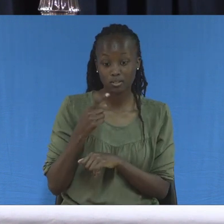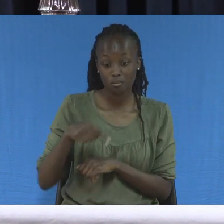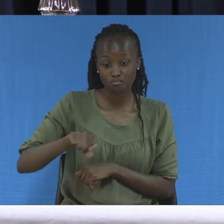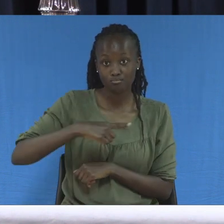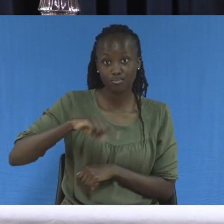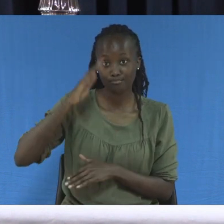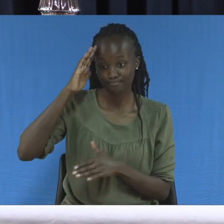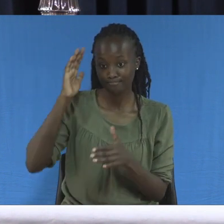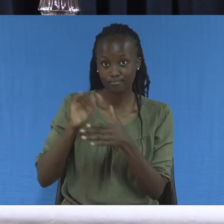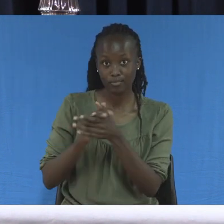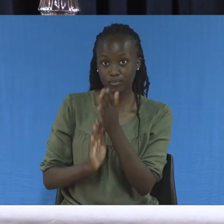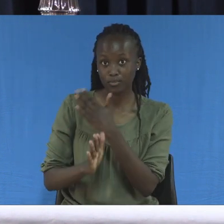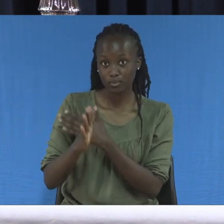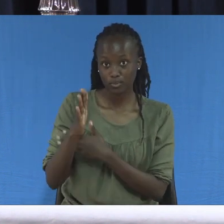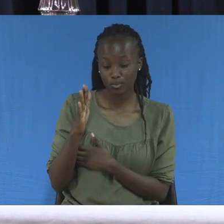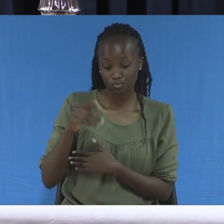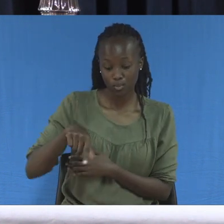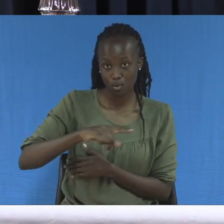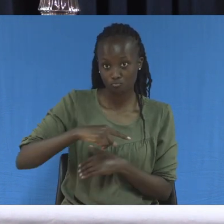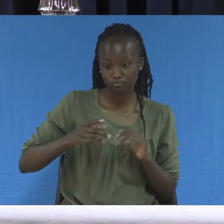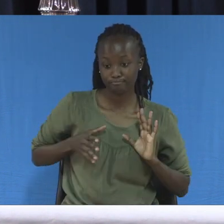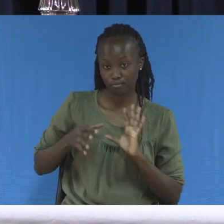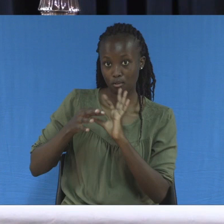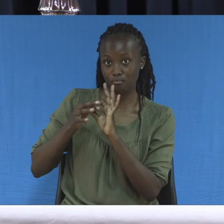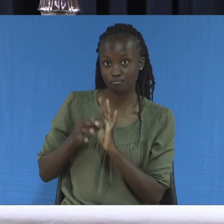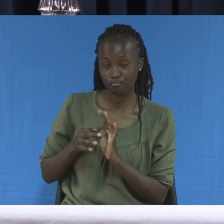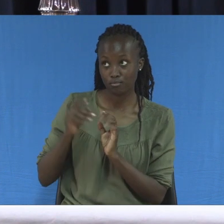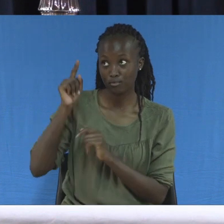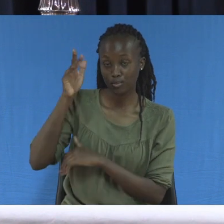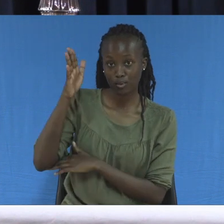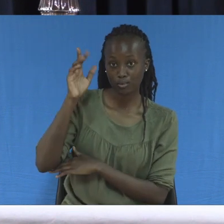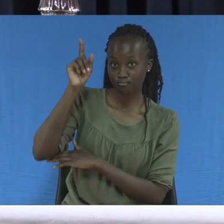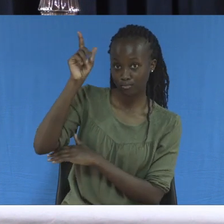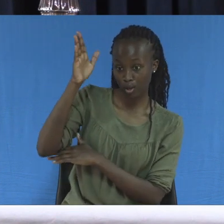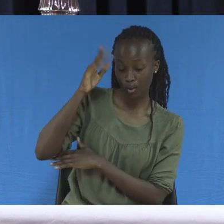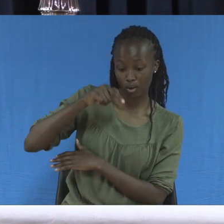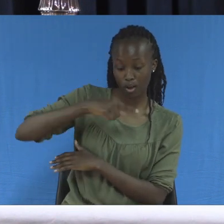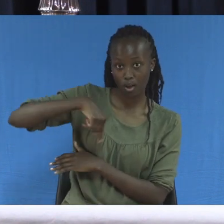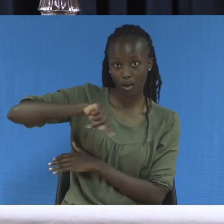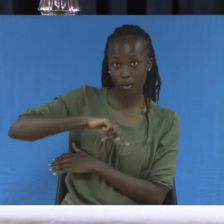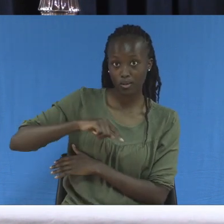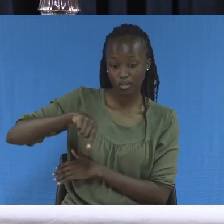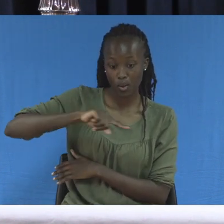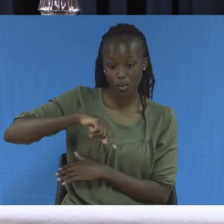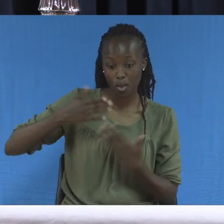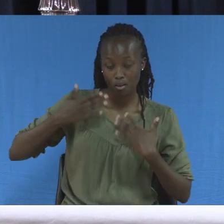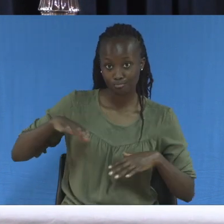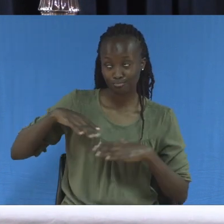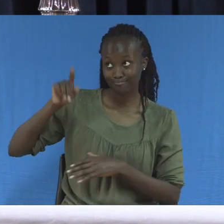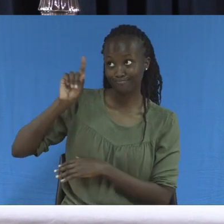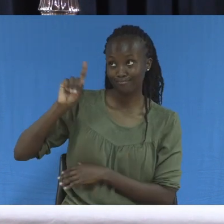God, we identify with God. He is our God. We are his